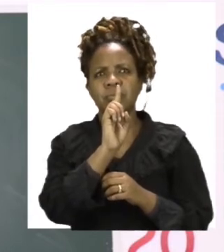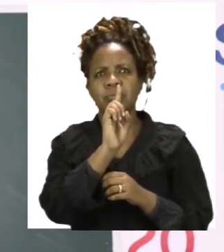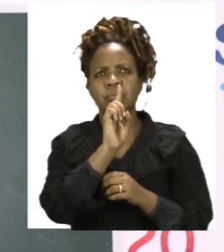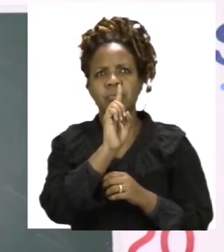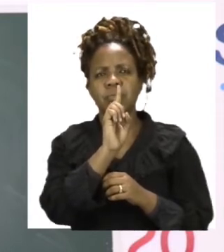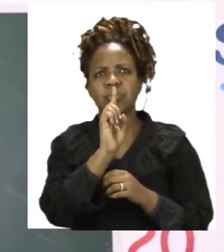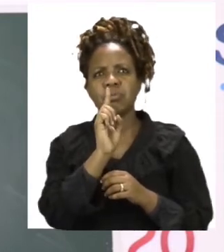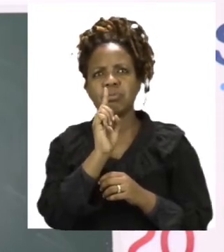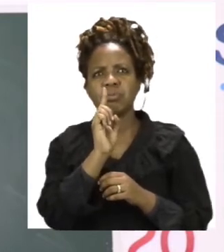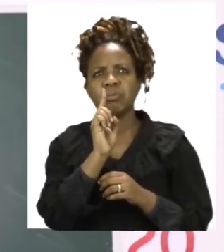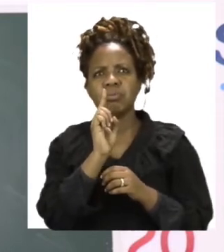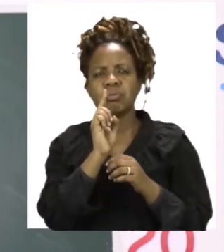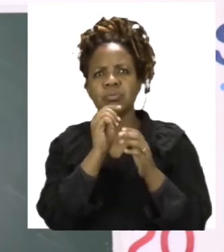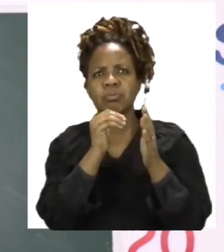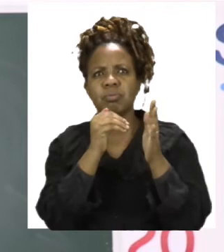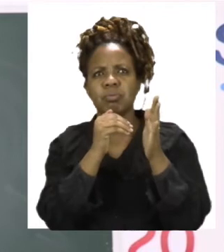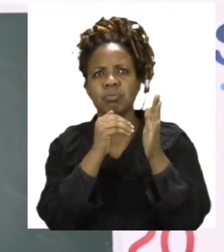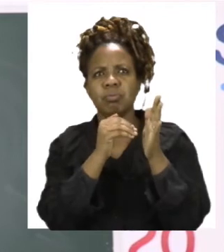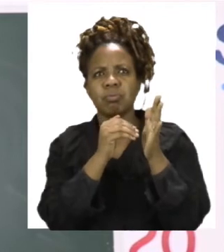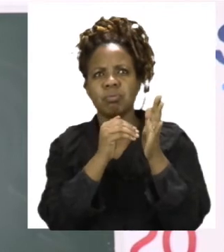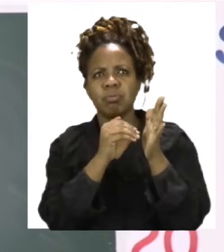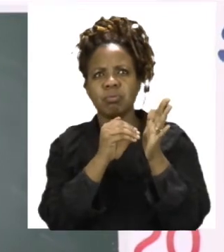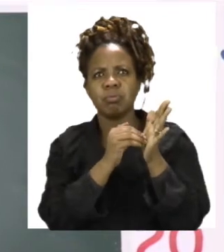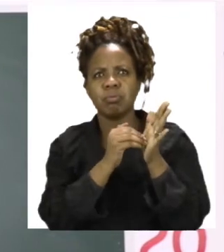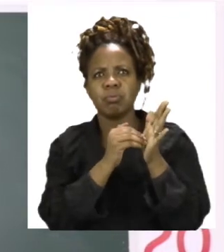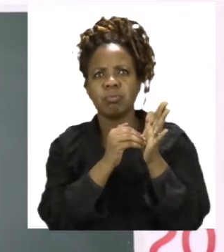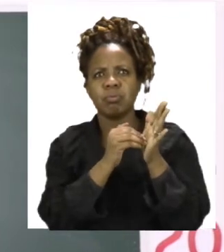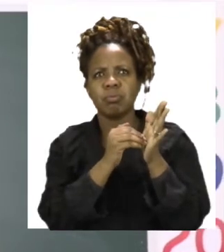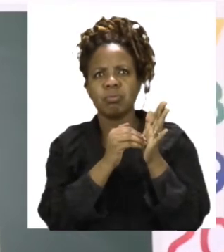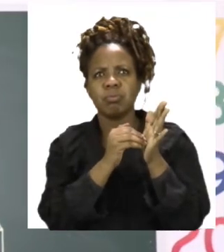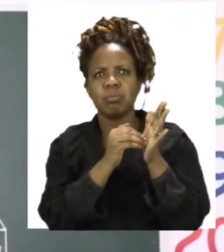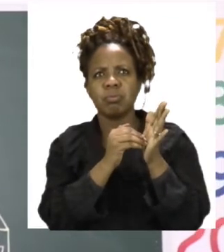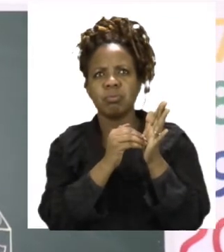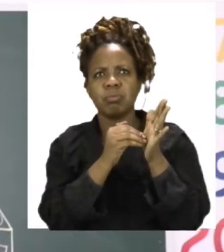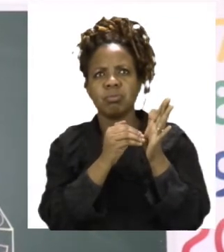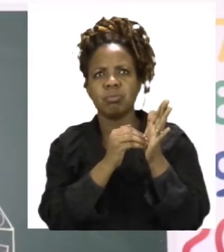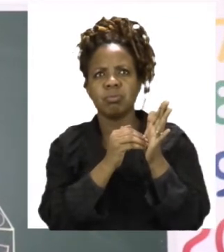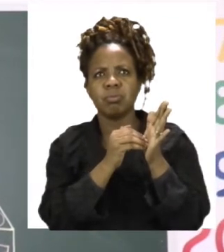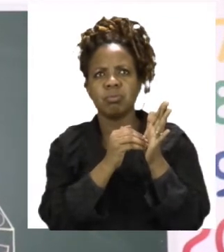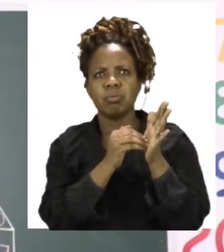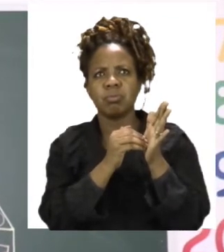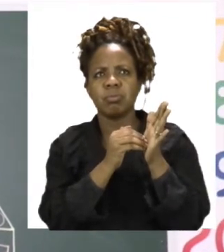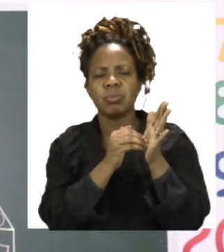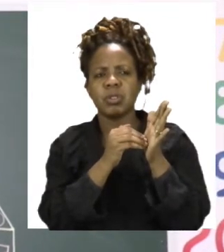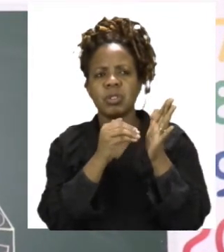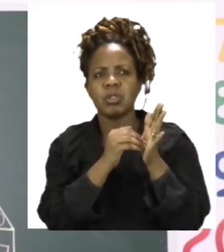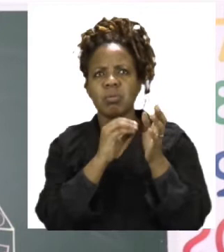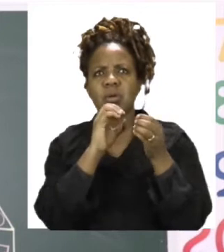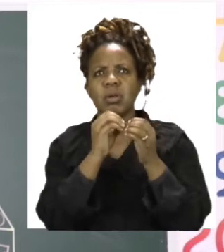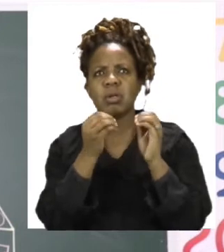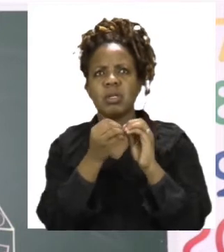flowers, he stops at the 17th brick. He stopped at number 17